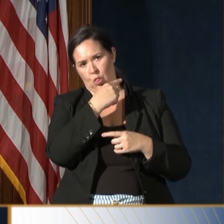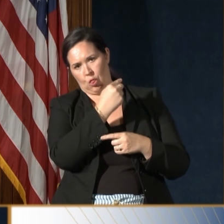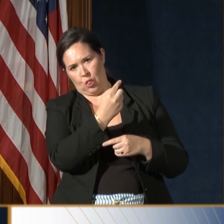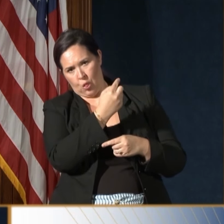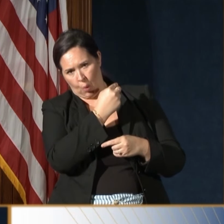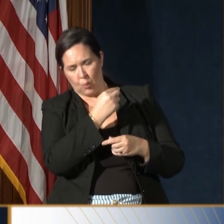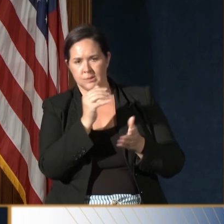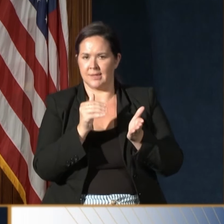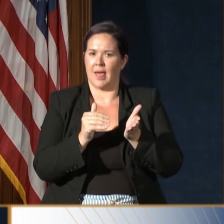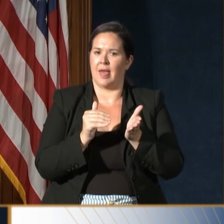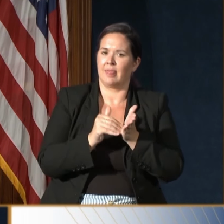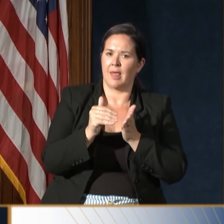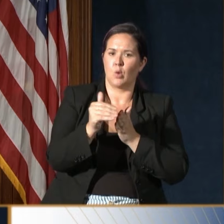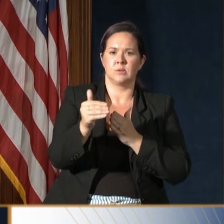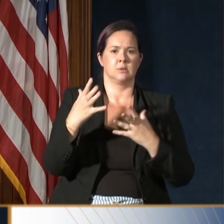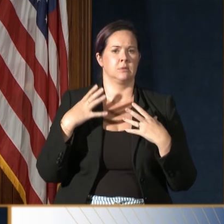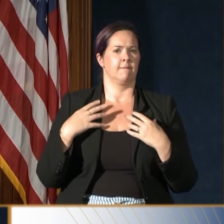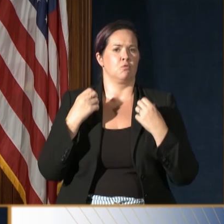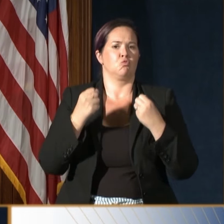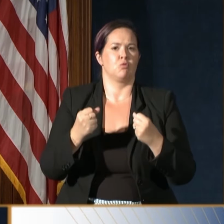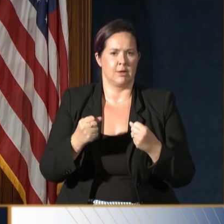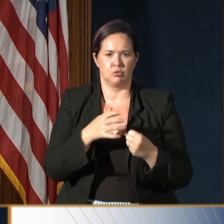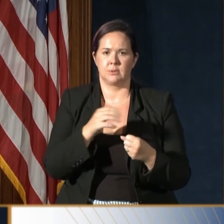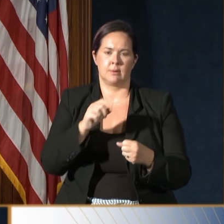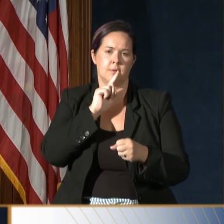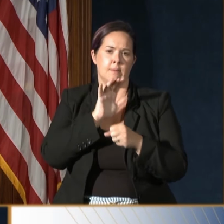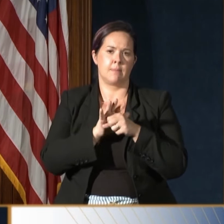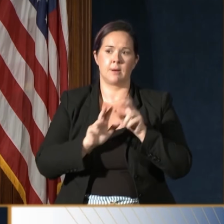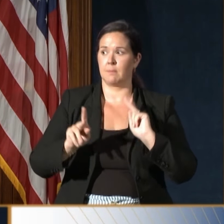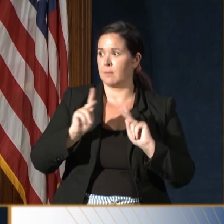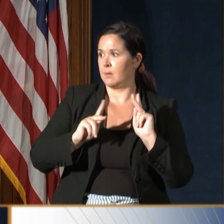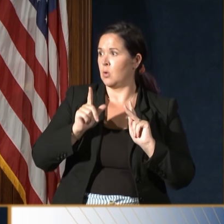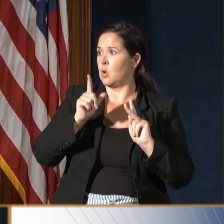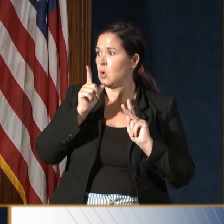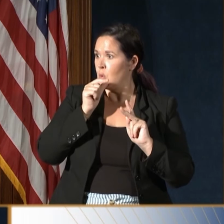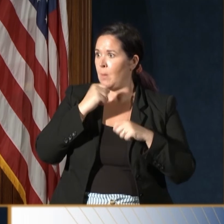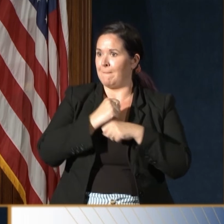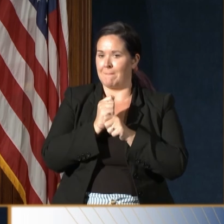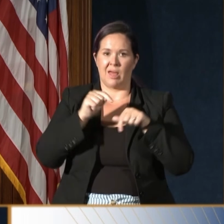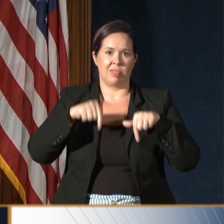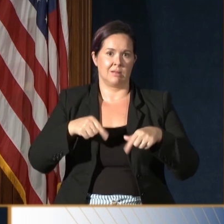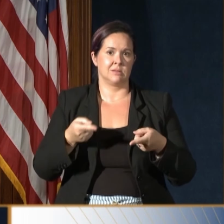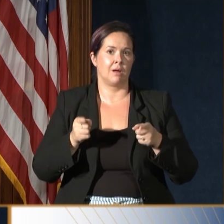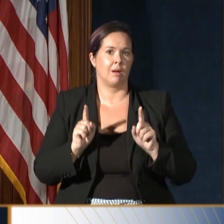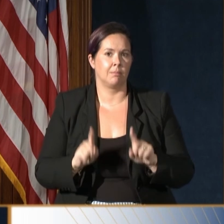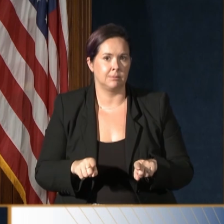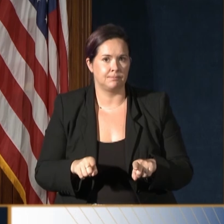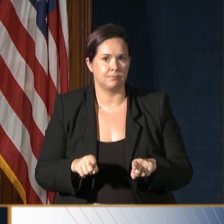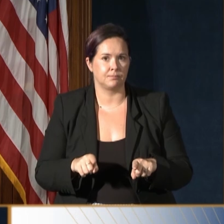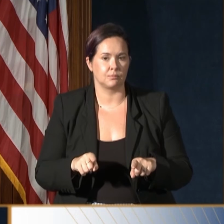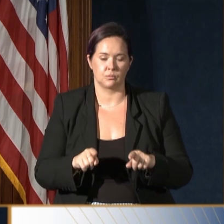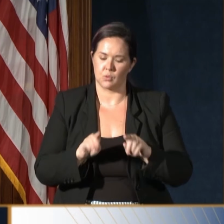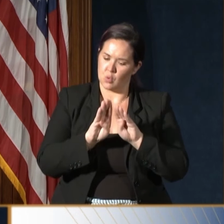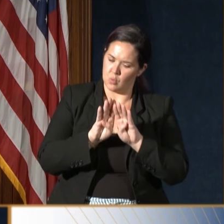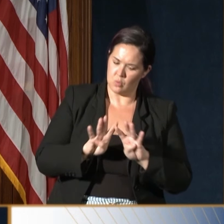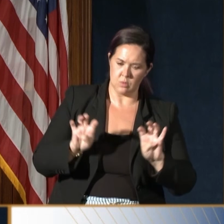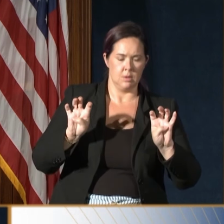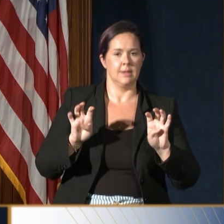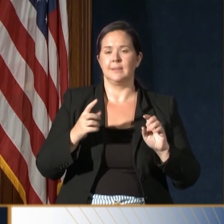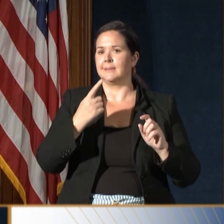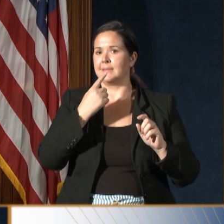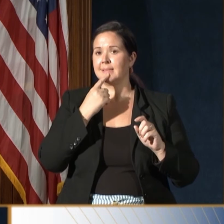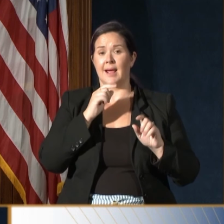of courageous, committed people who made this happen, who said, like Martin